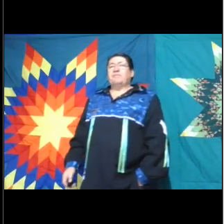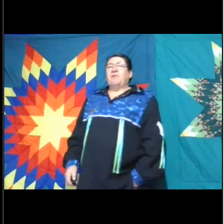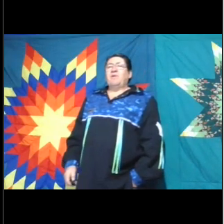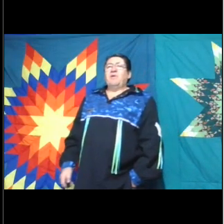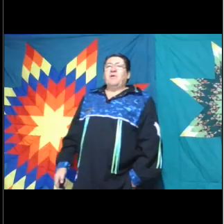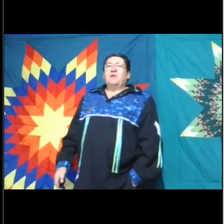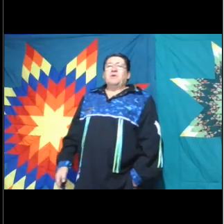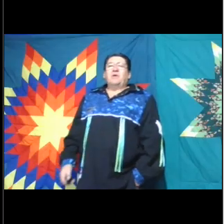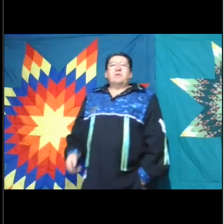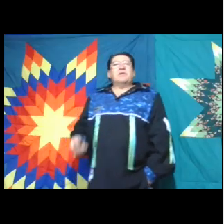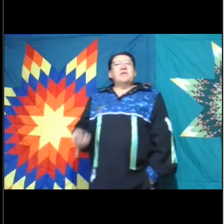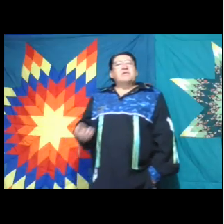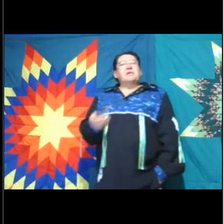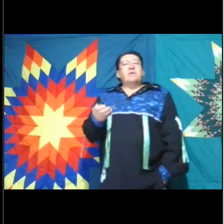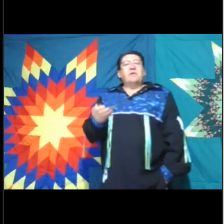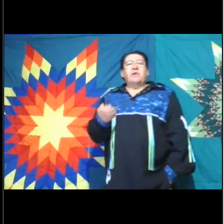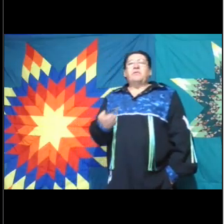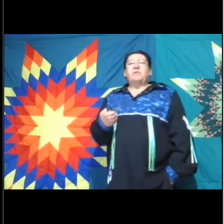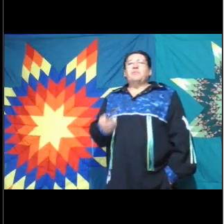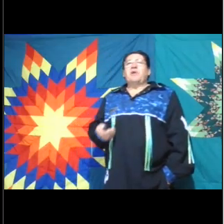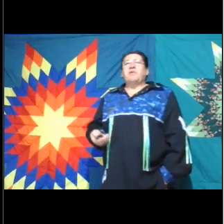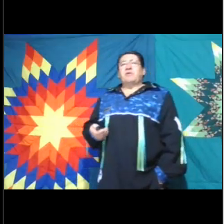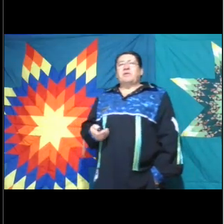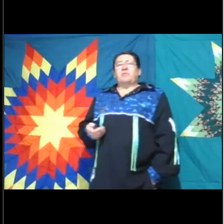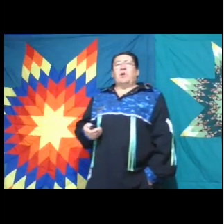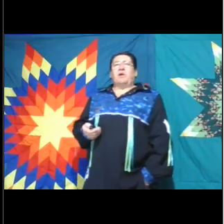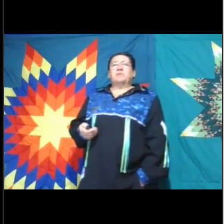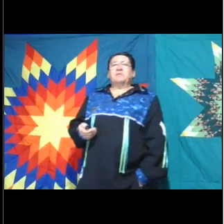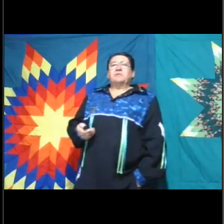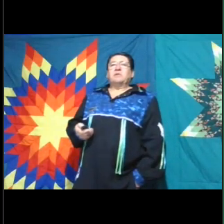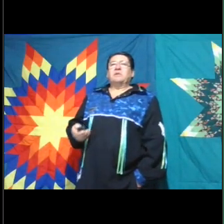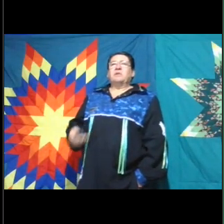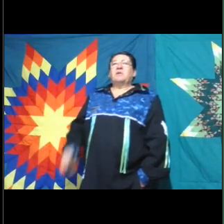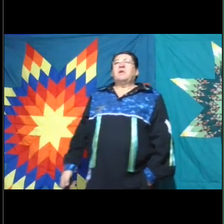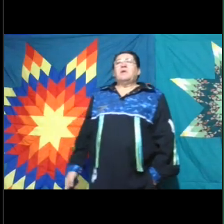experiences? So this is a huge barrier as well.